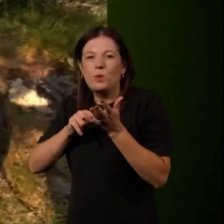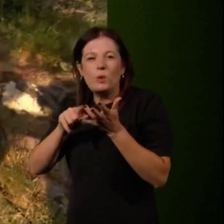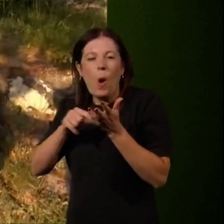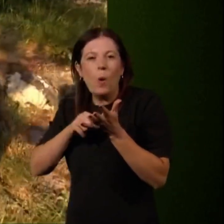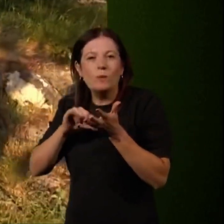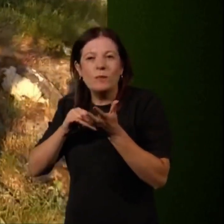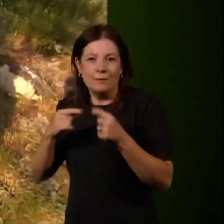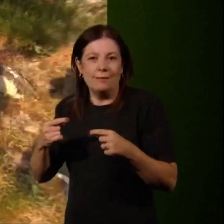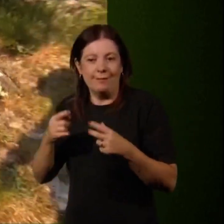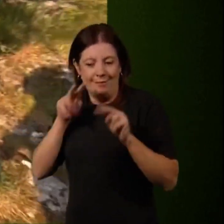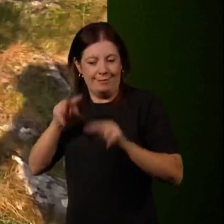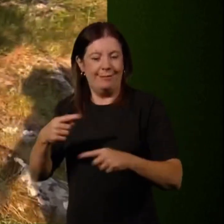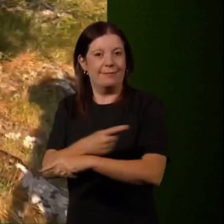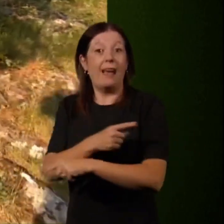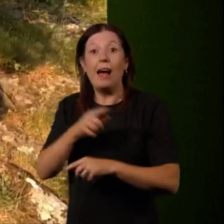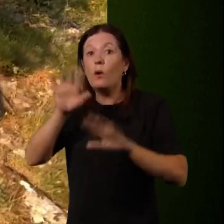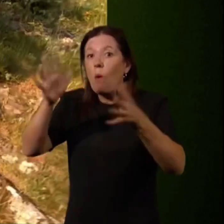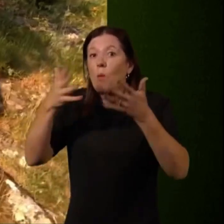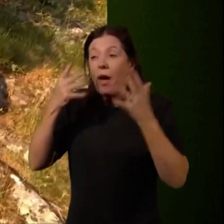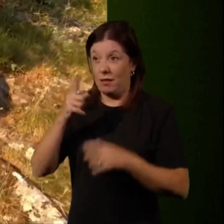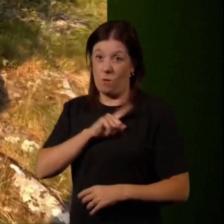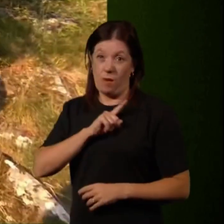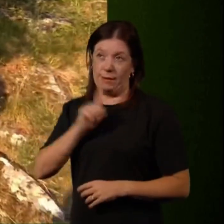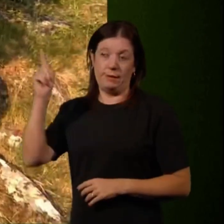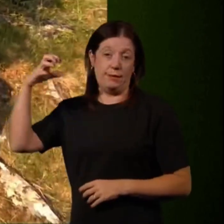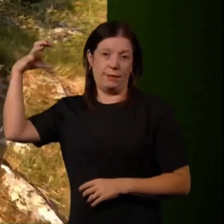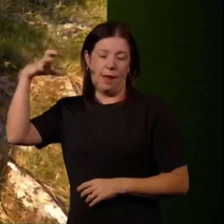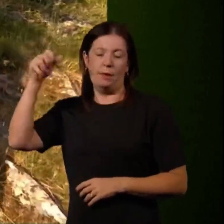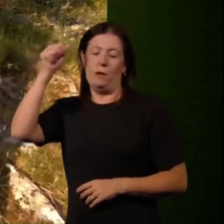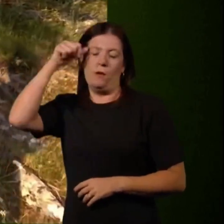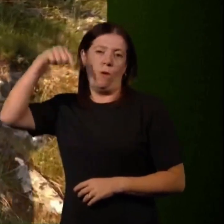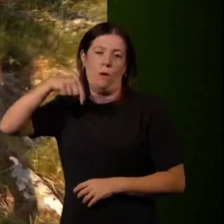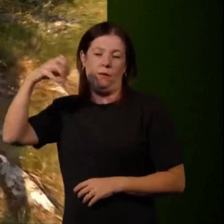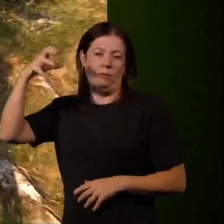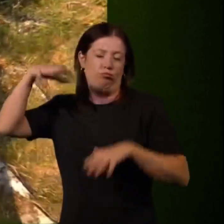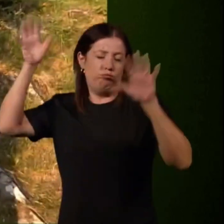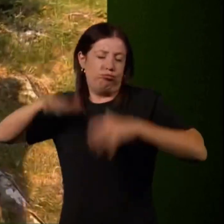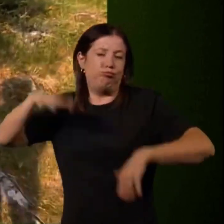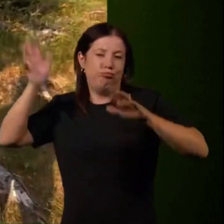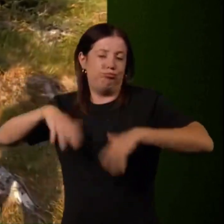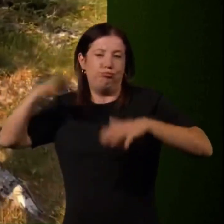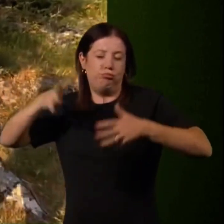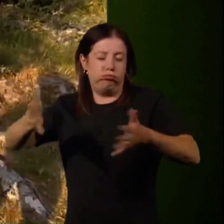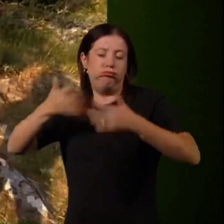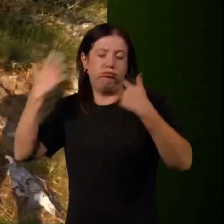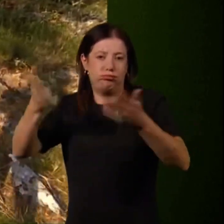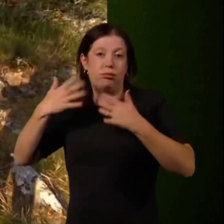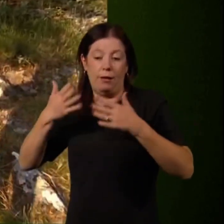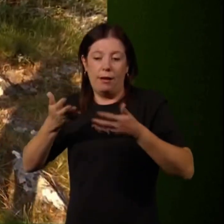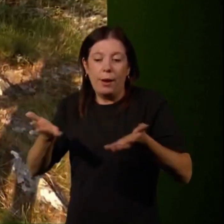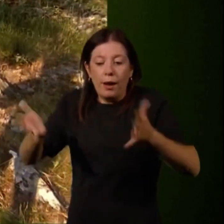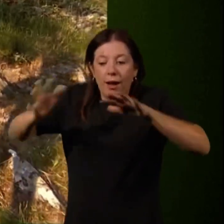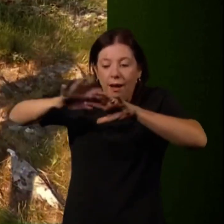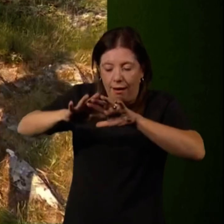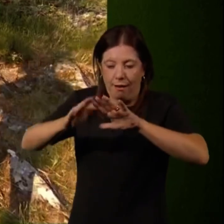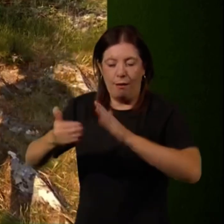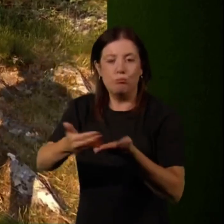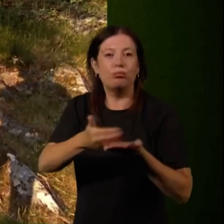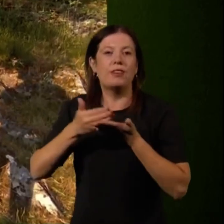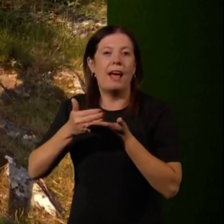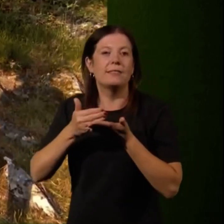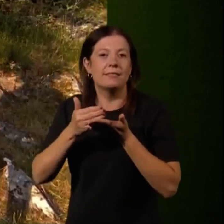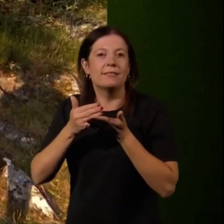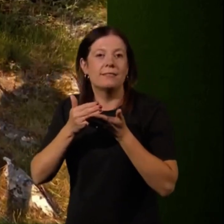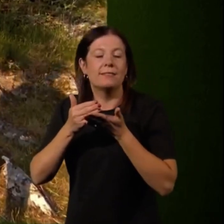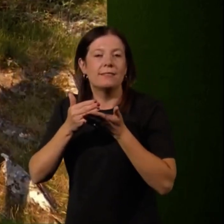from the weather, because I know it's sunny at the moment, but it can get brutal up here, as I'm sure you can imagine. So that vegetation is going to provide